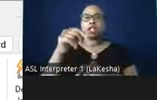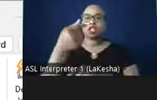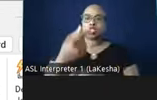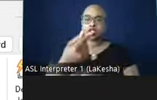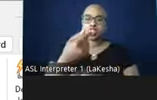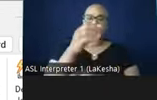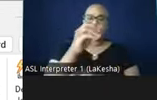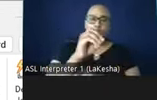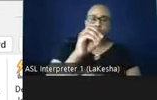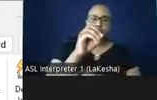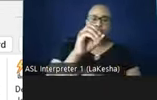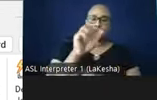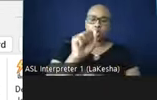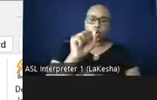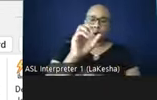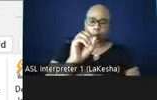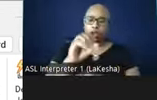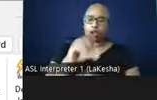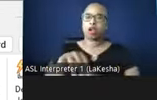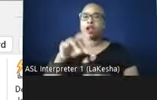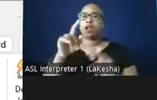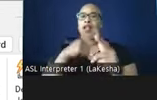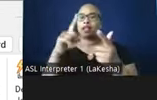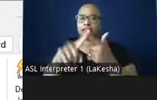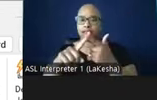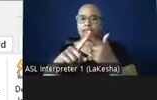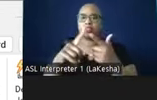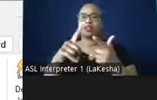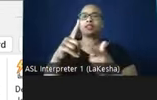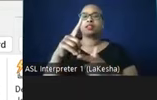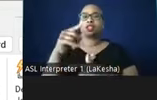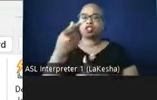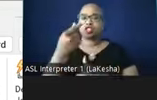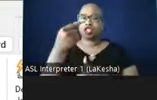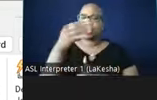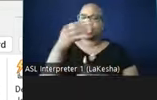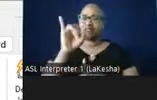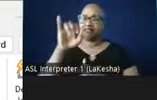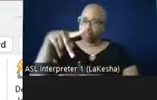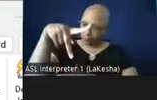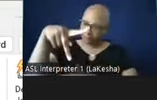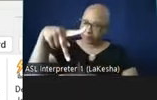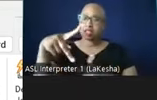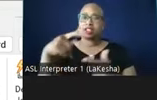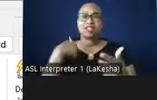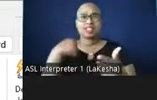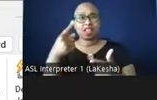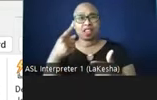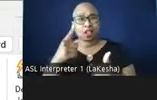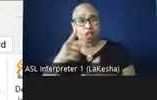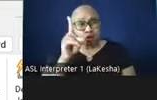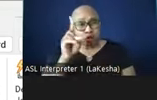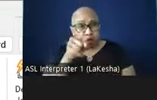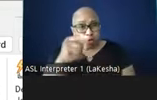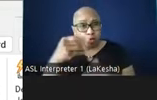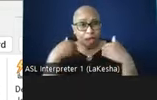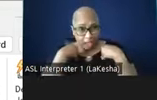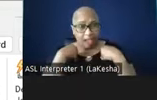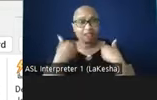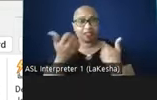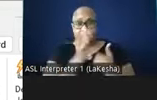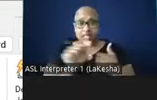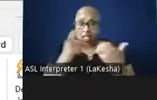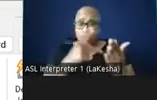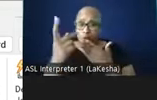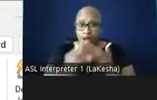or GOA specific facility investment plan to say, hey, do you have any projects that meet all these criteria? They're high percentage